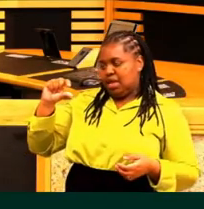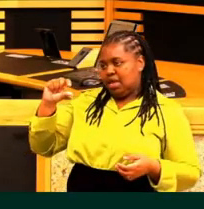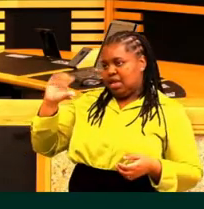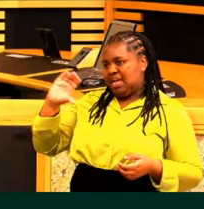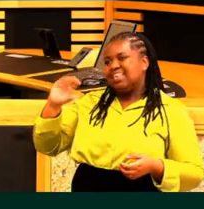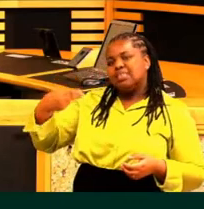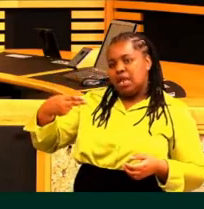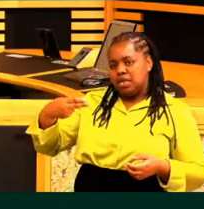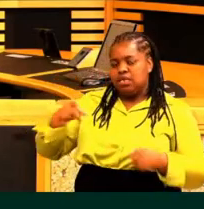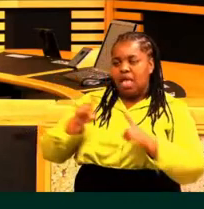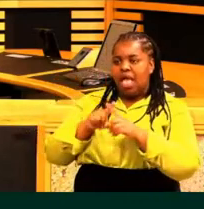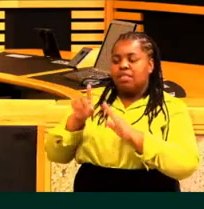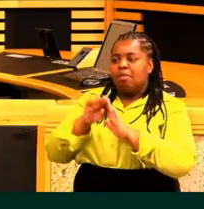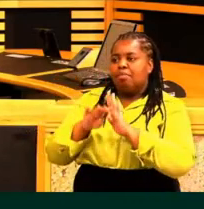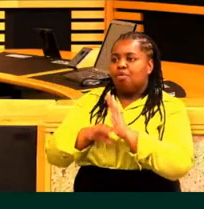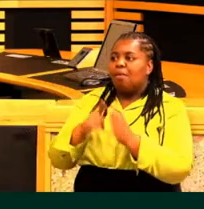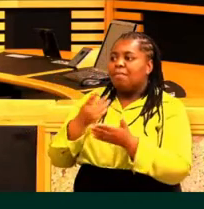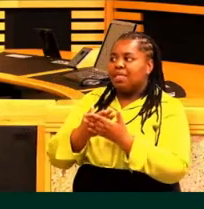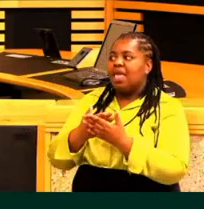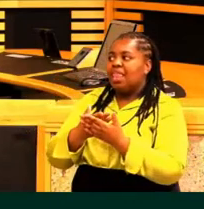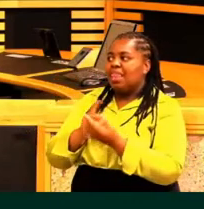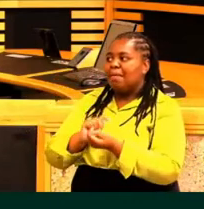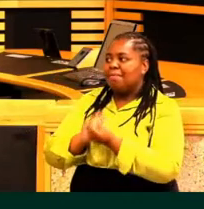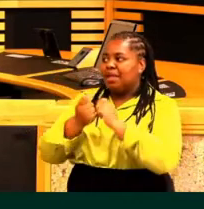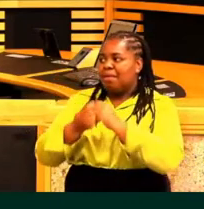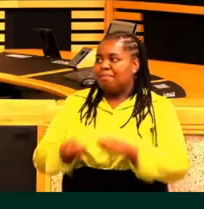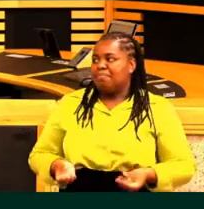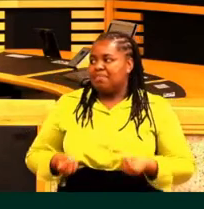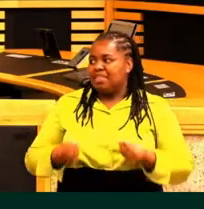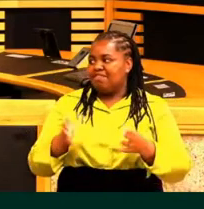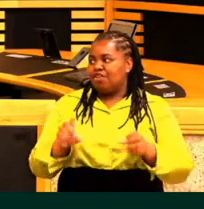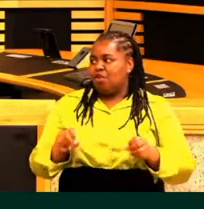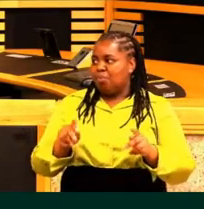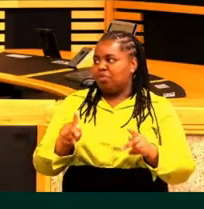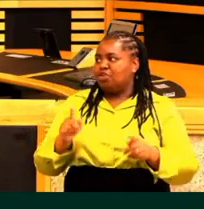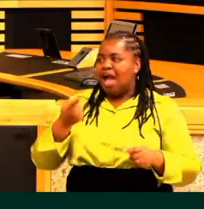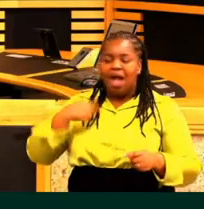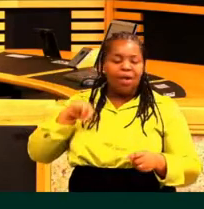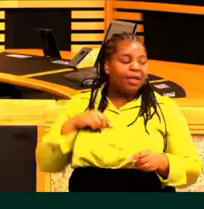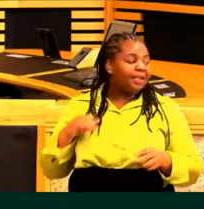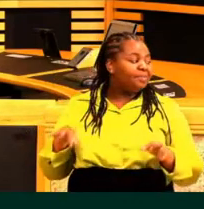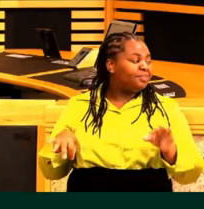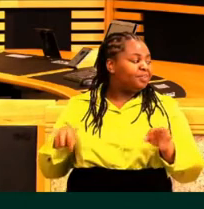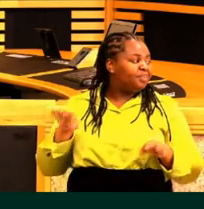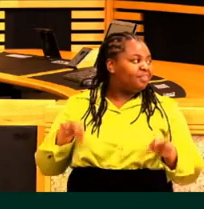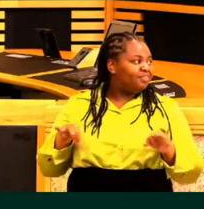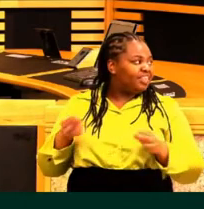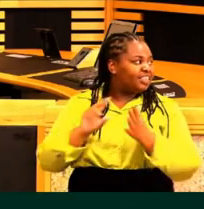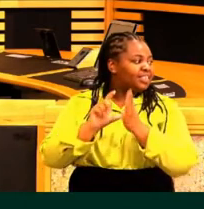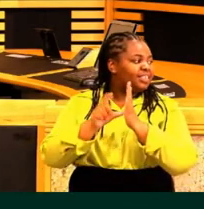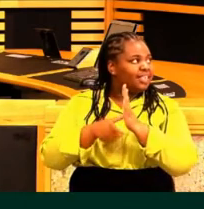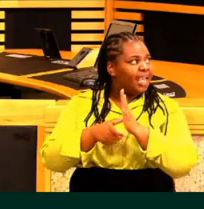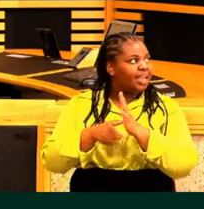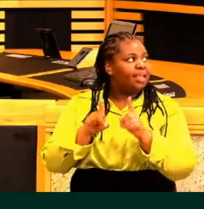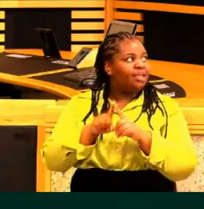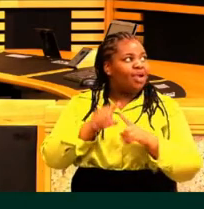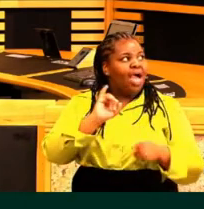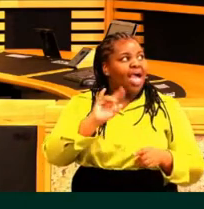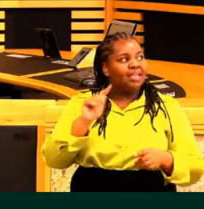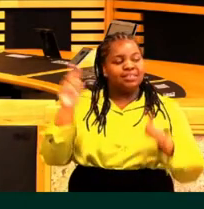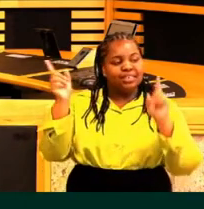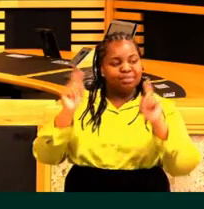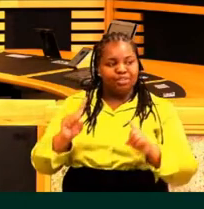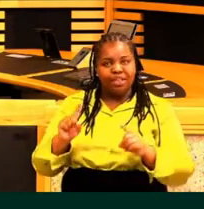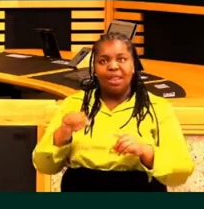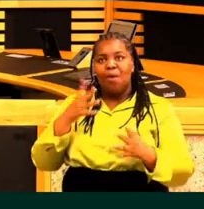as a as a program that could come and and give opportunities to our fashion designers the graphic designers your I.T specialist